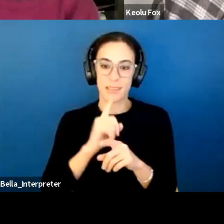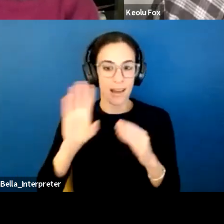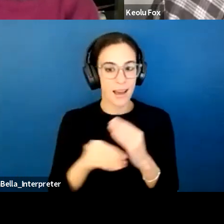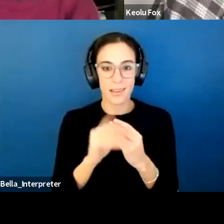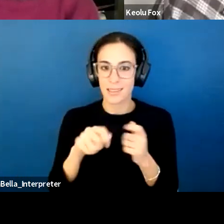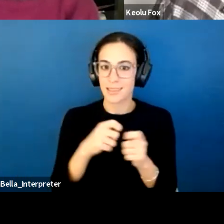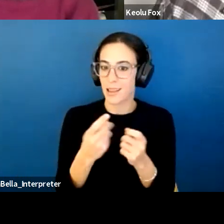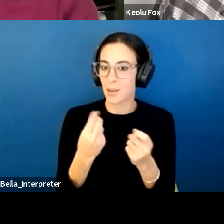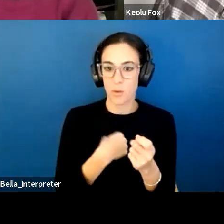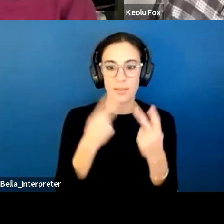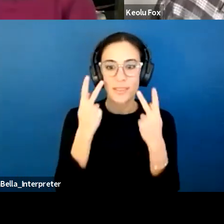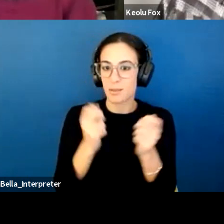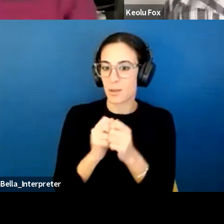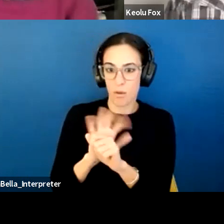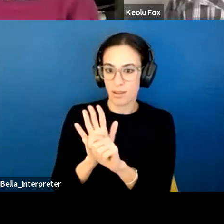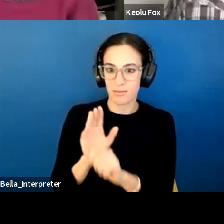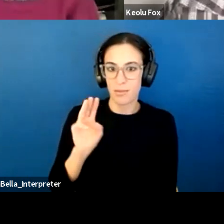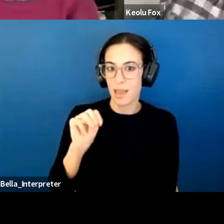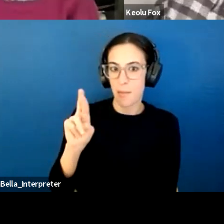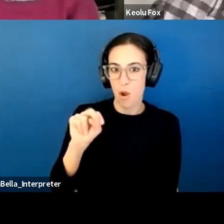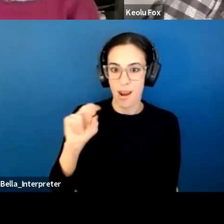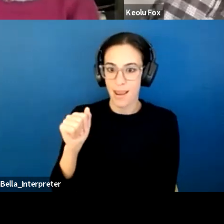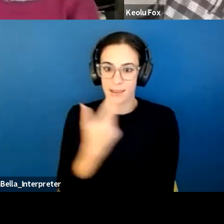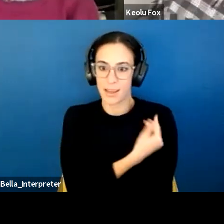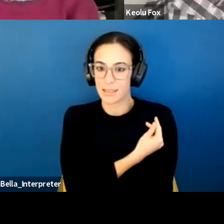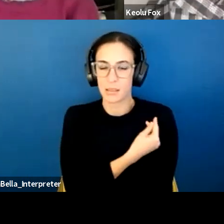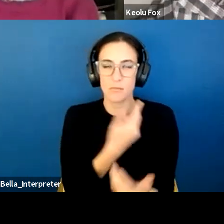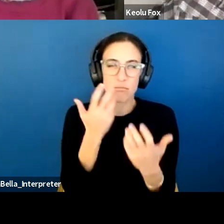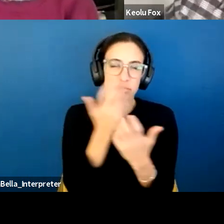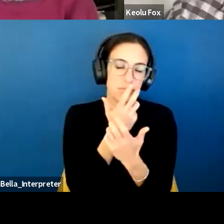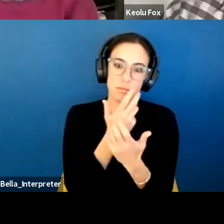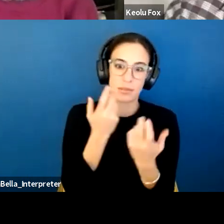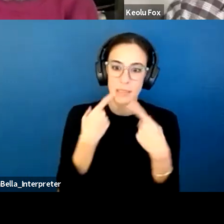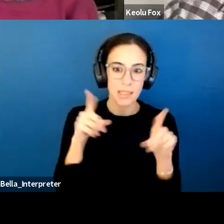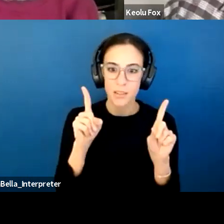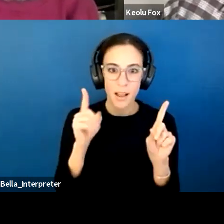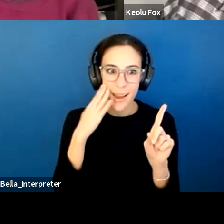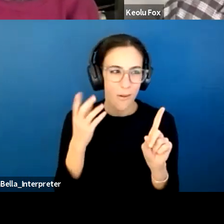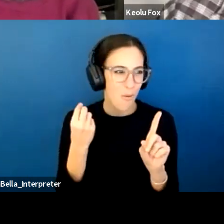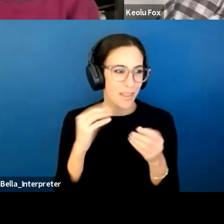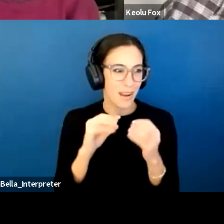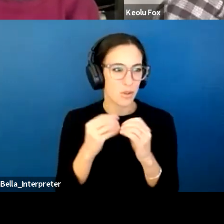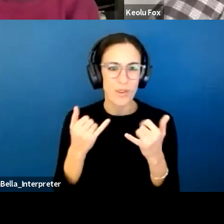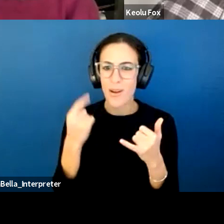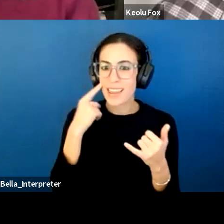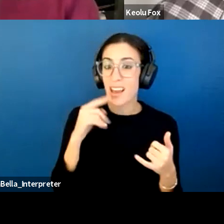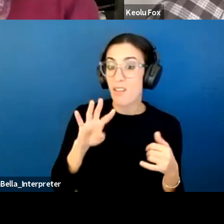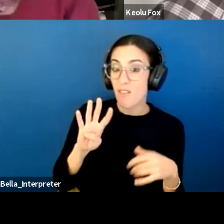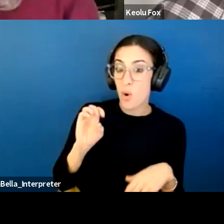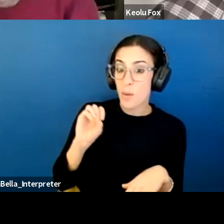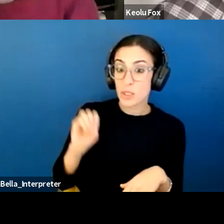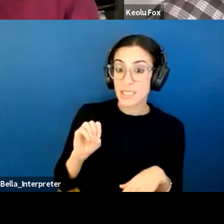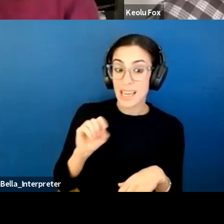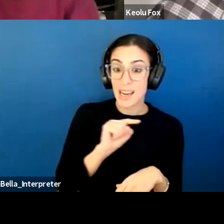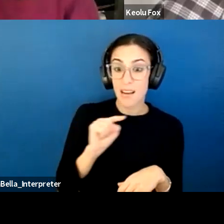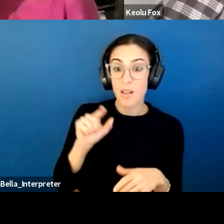mRNA vaccines, incredibly successful. I don't know what the numbers are right now. I think it's like 4% of low-income countries, people have been